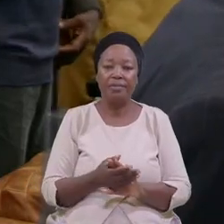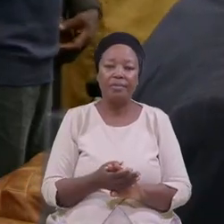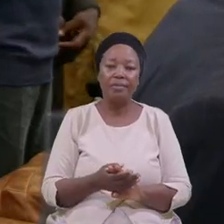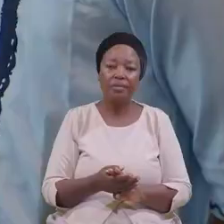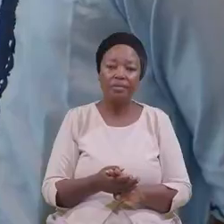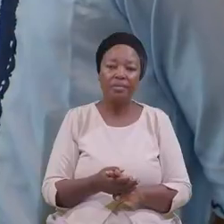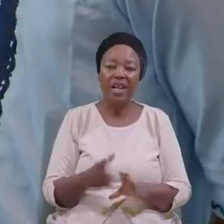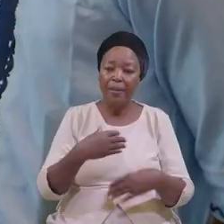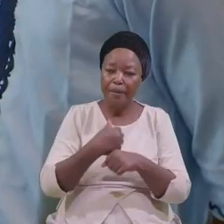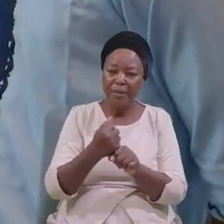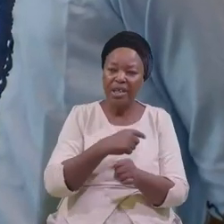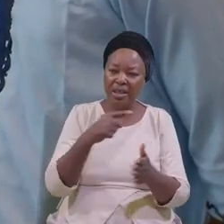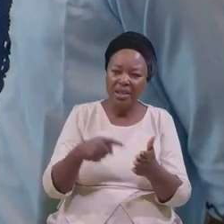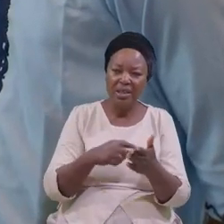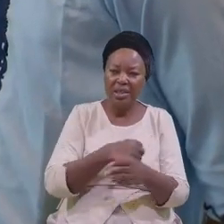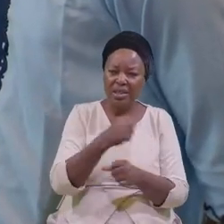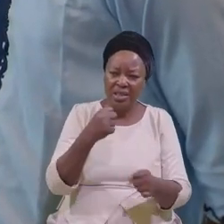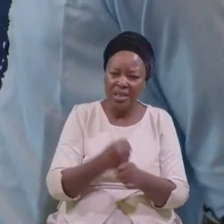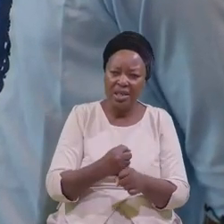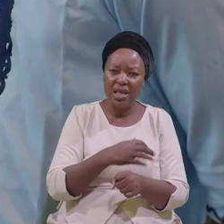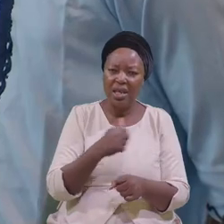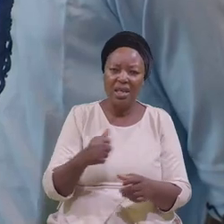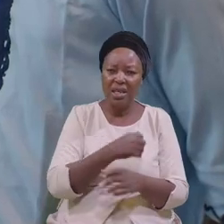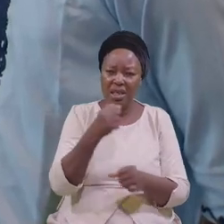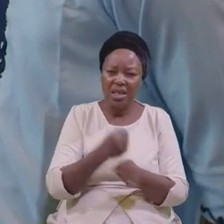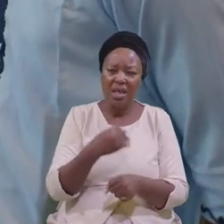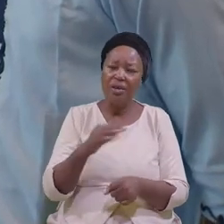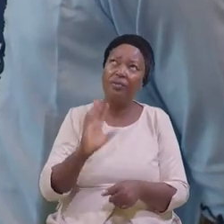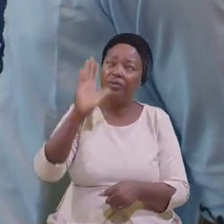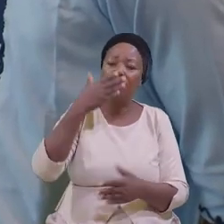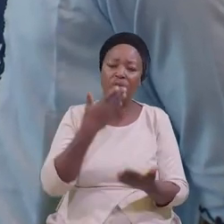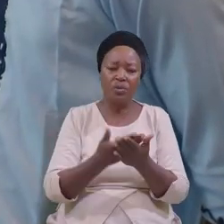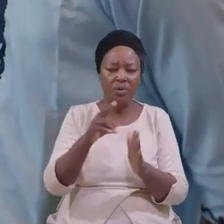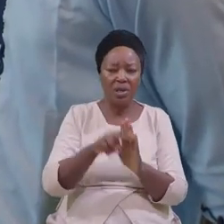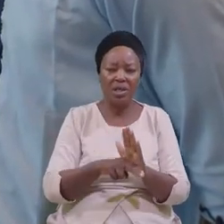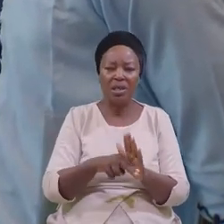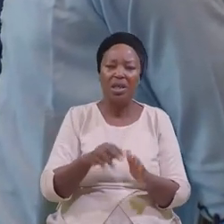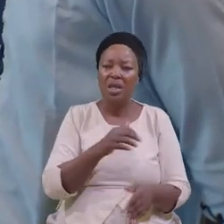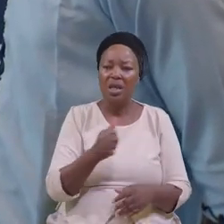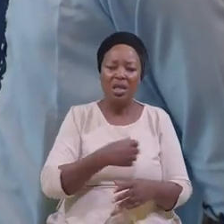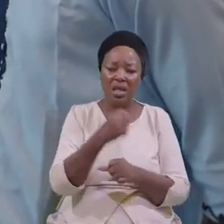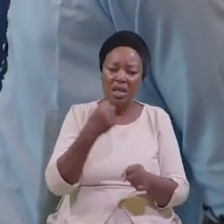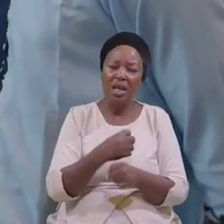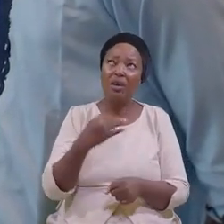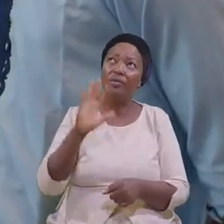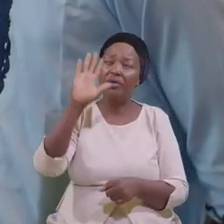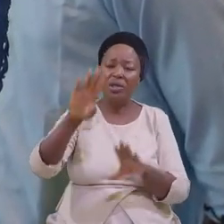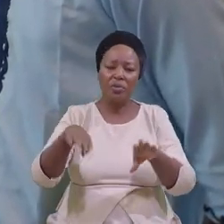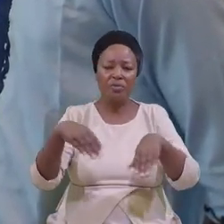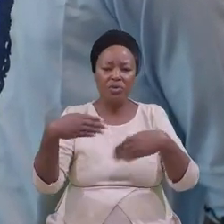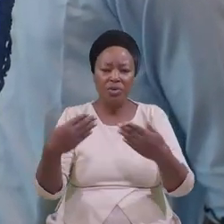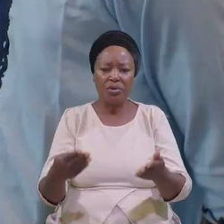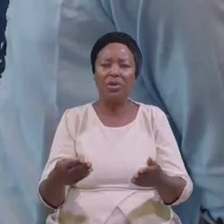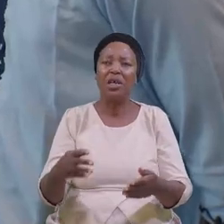Make this year a year of His goodness, a year of His provision,